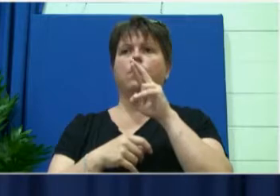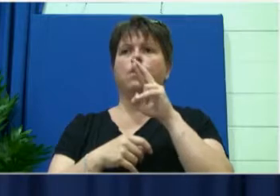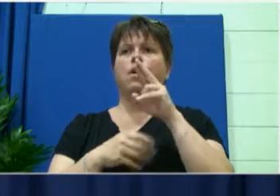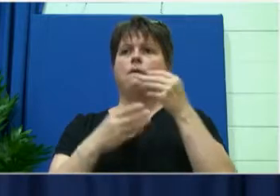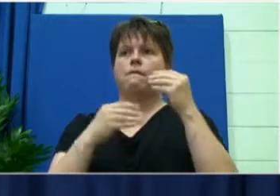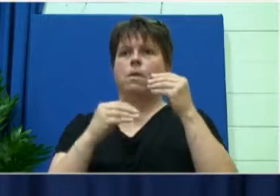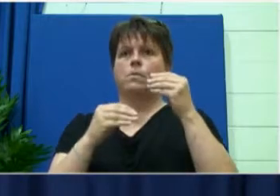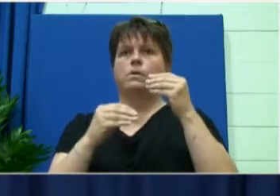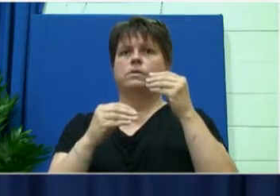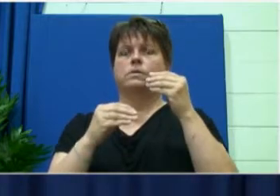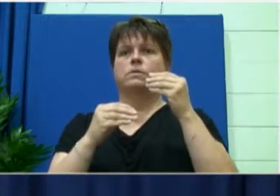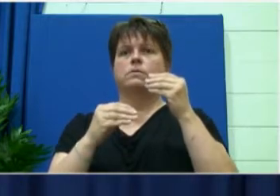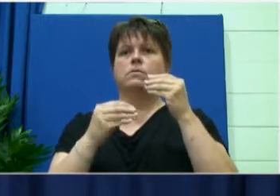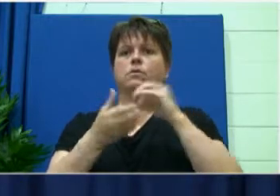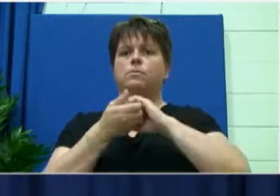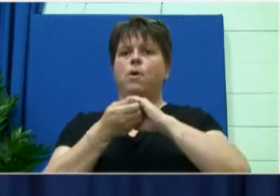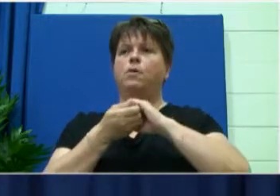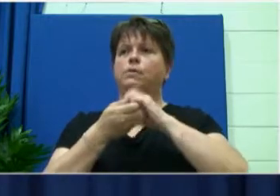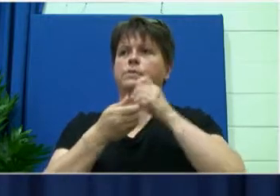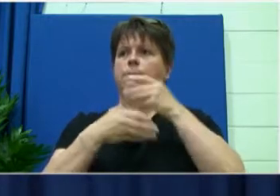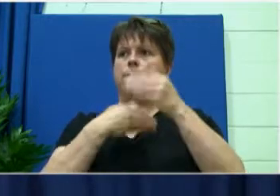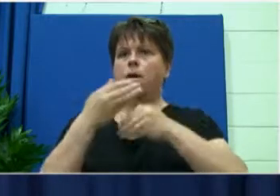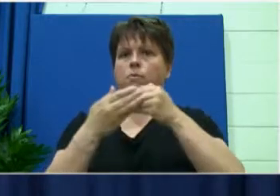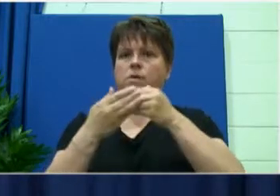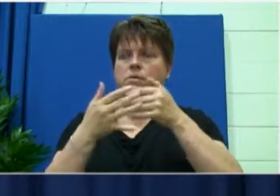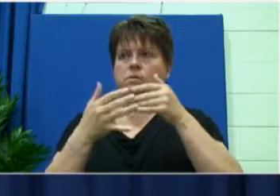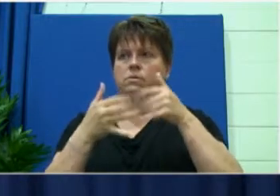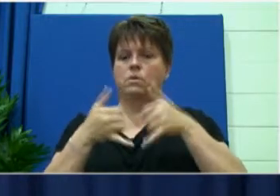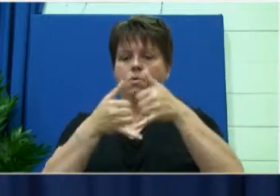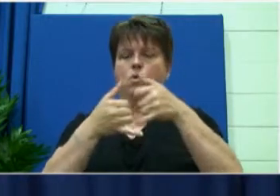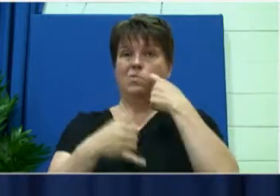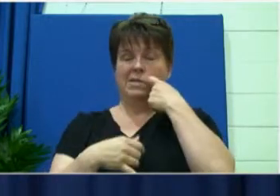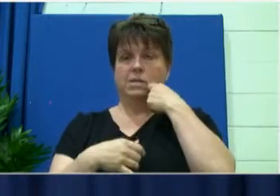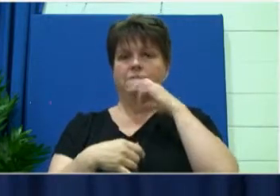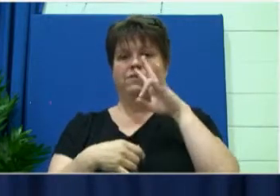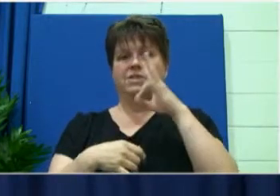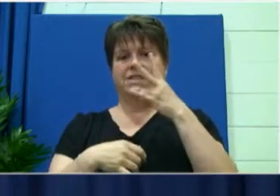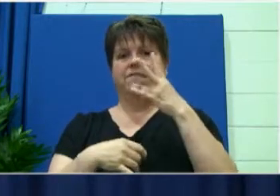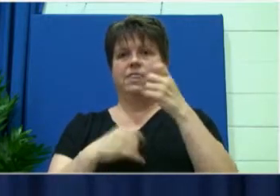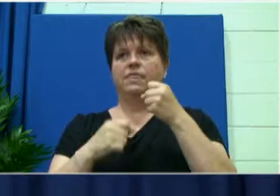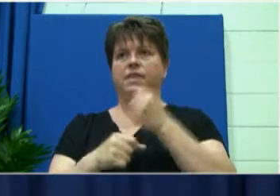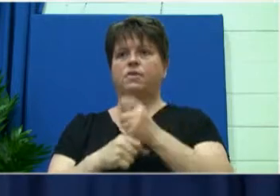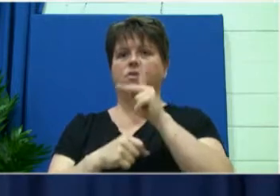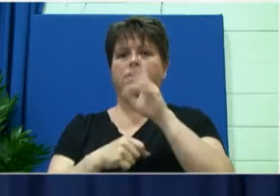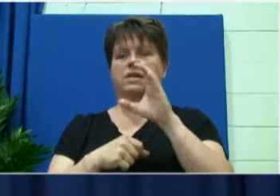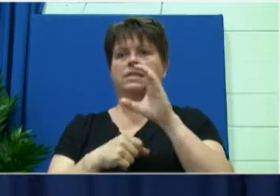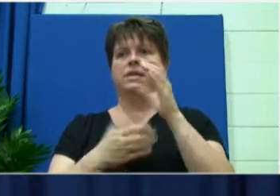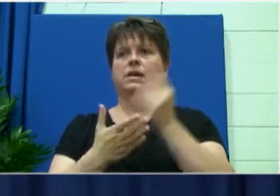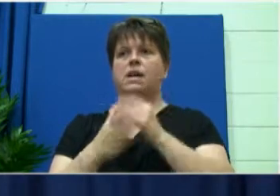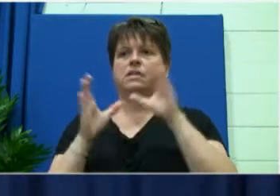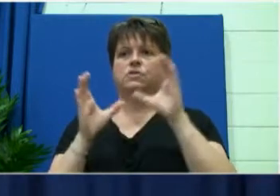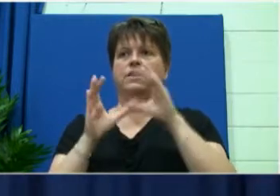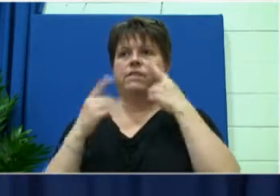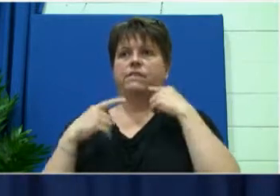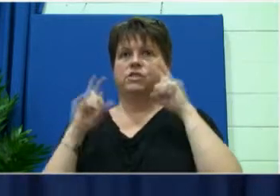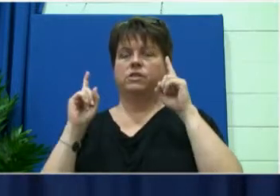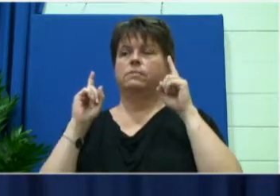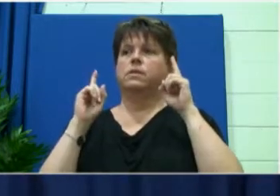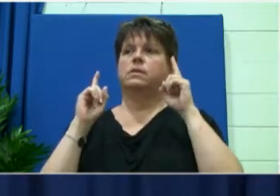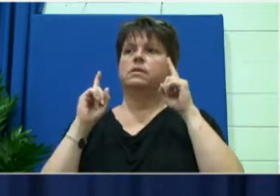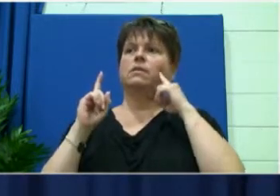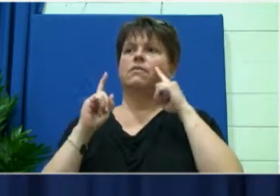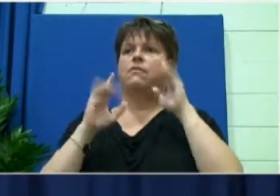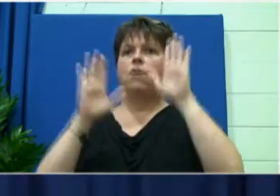Partners in Progress Award just recently. For the 7th year in a row, KC has received the Certificate of Achievement